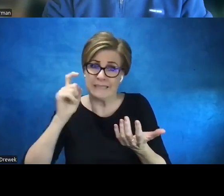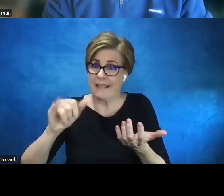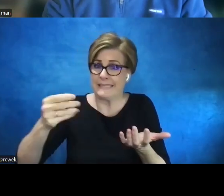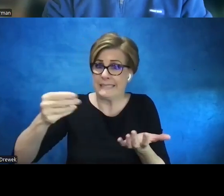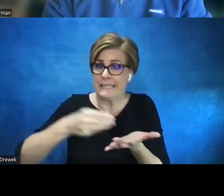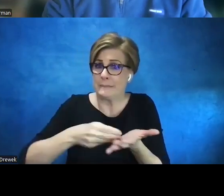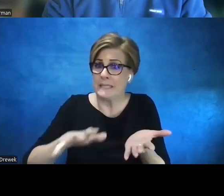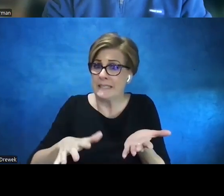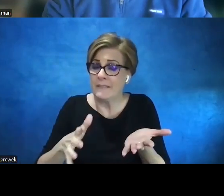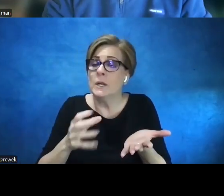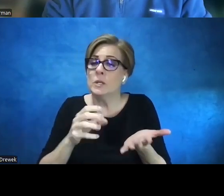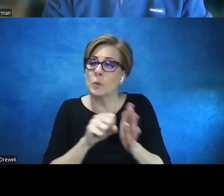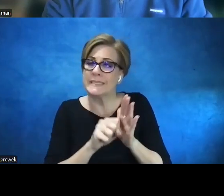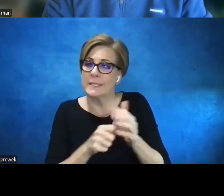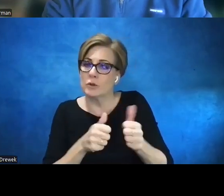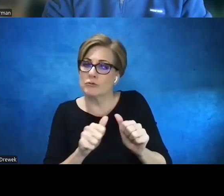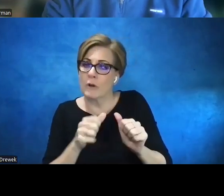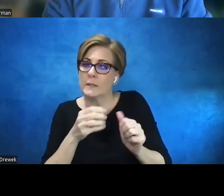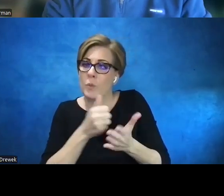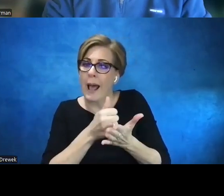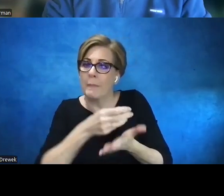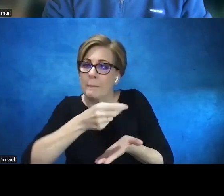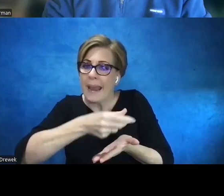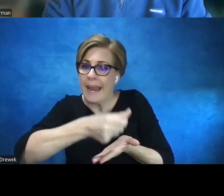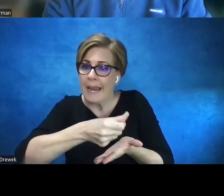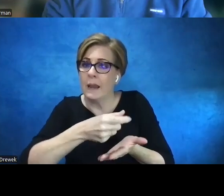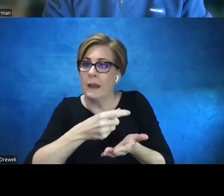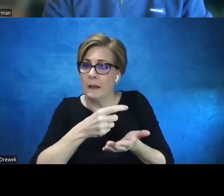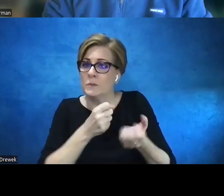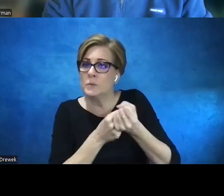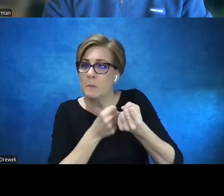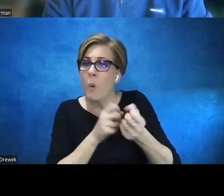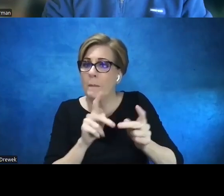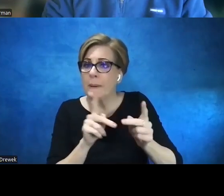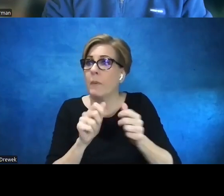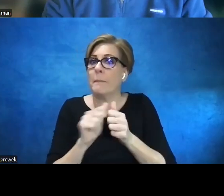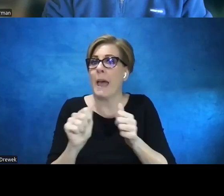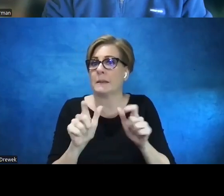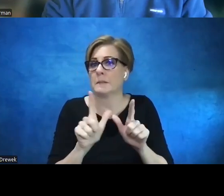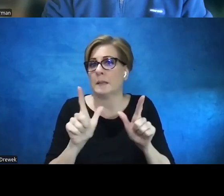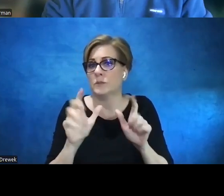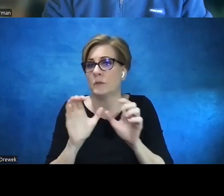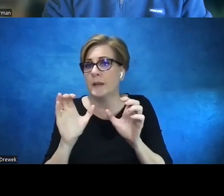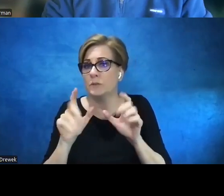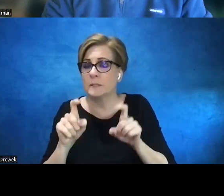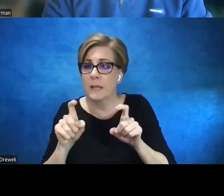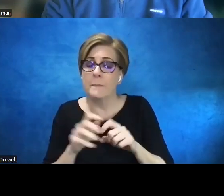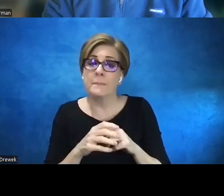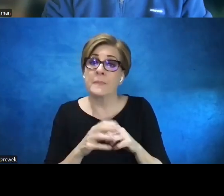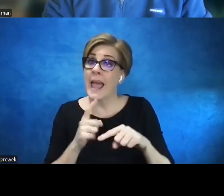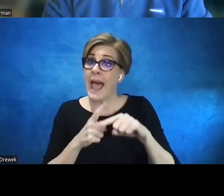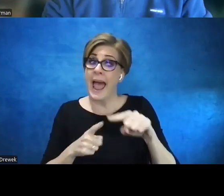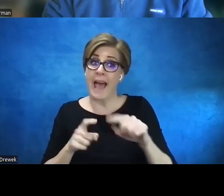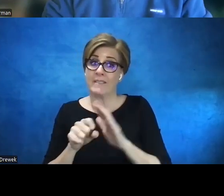and states are trying to help facilitate people passing their licensing. A few states, well, actually almost half, are reporting